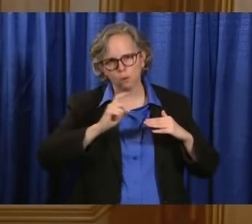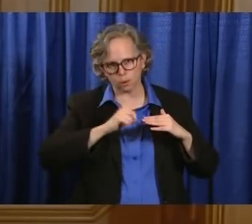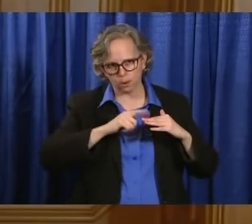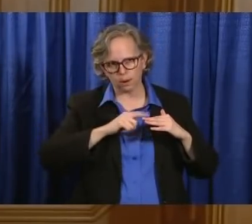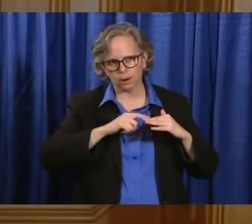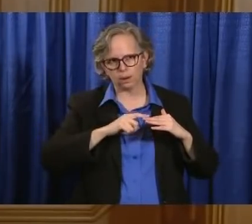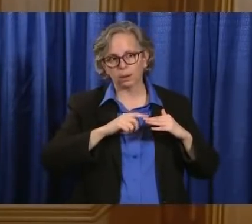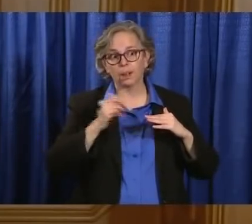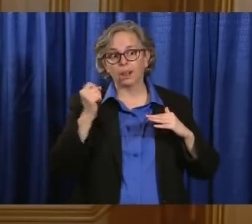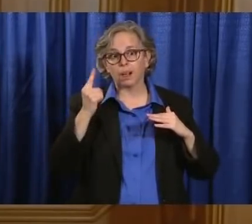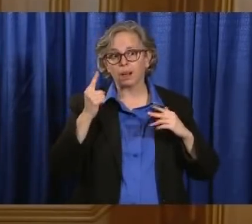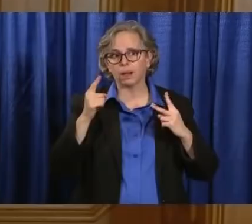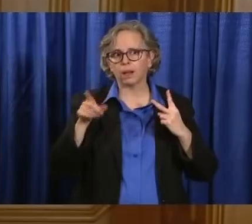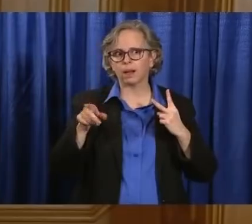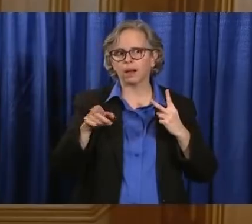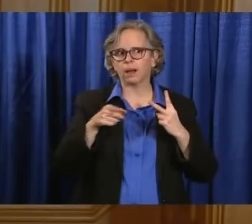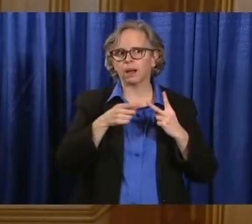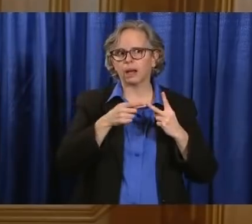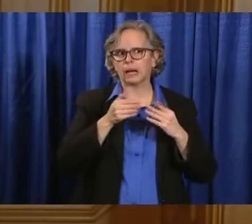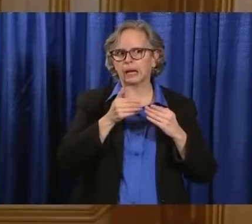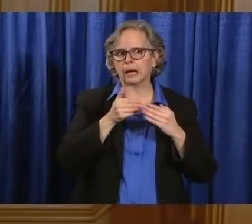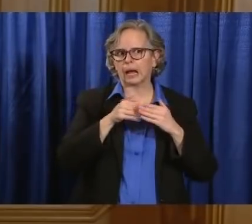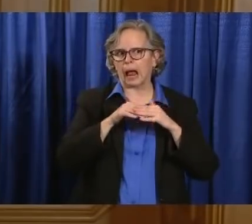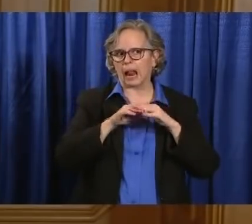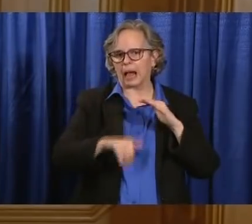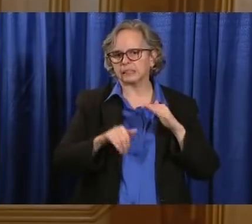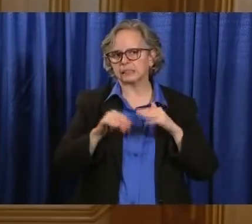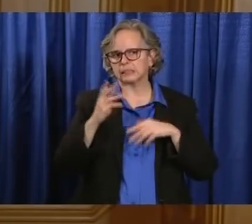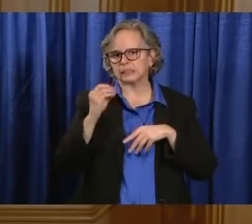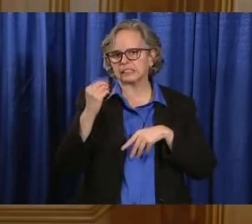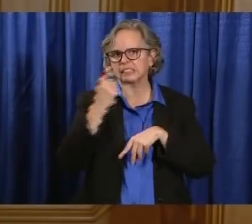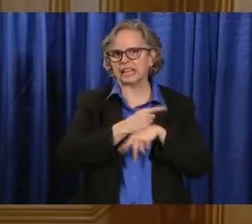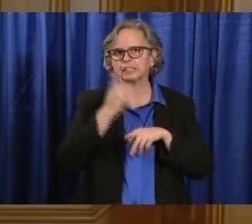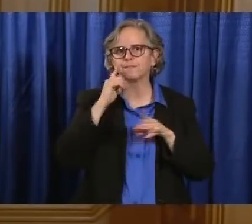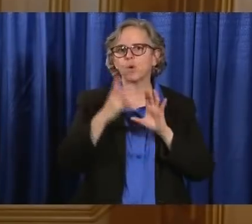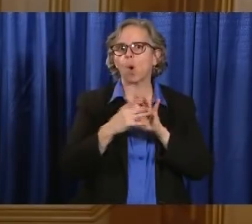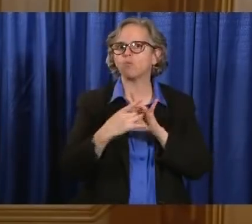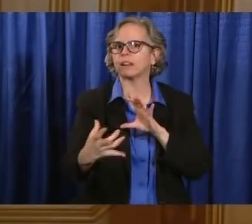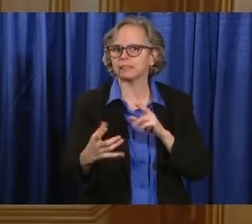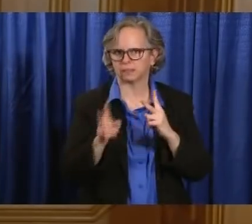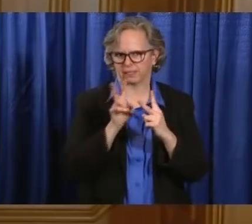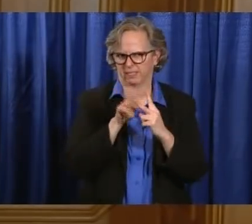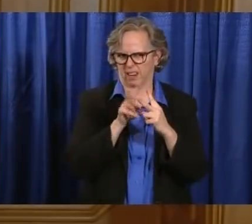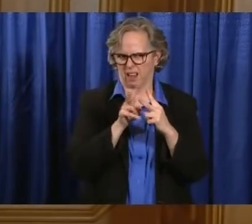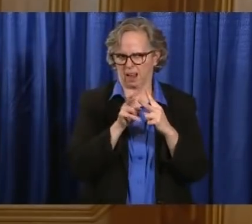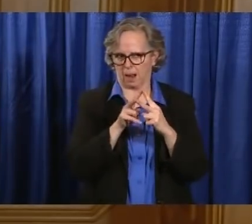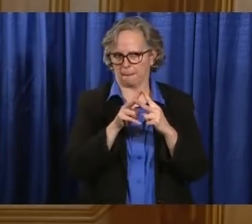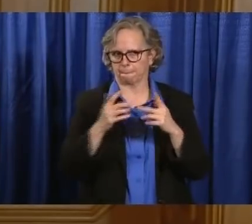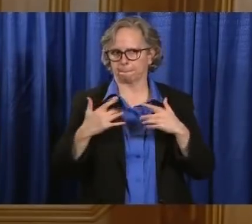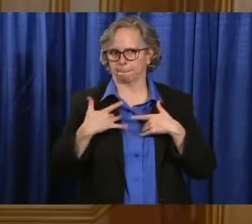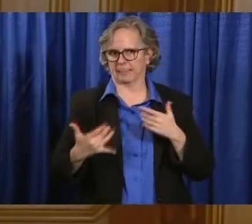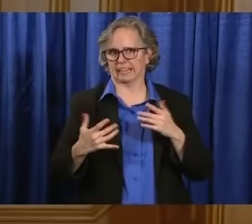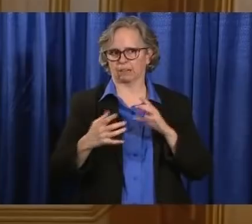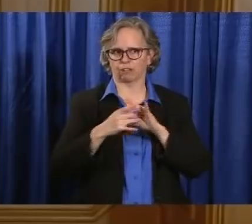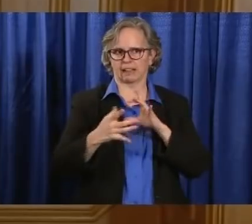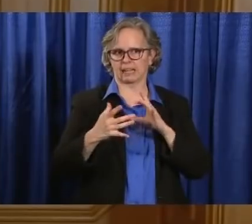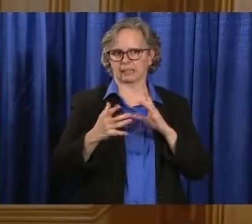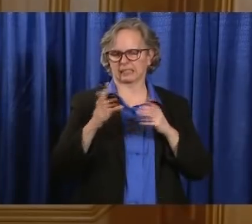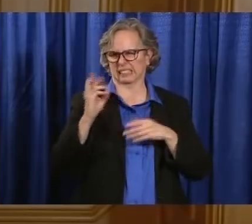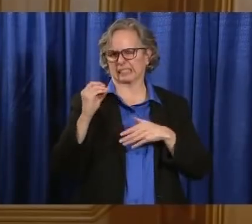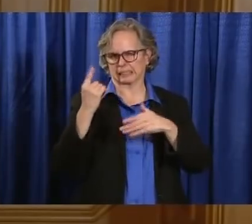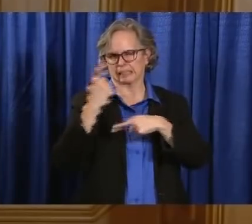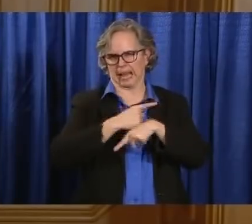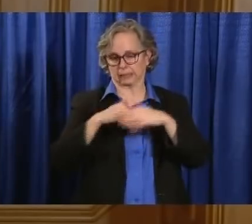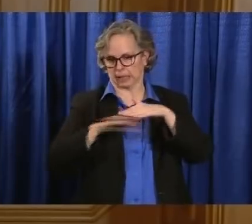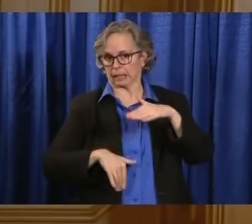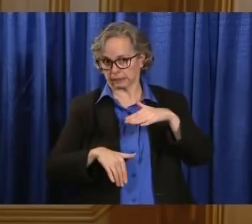days of release. In other words, they're down to 60 days before they would normally be released, and they are